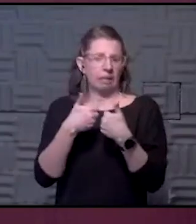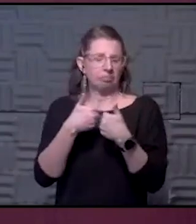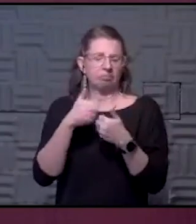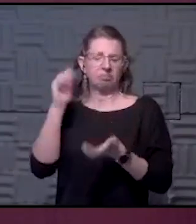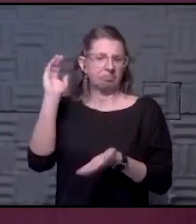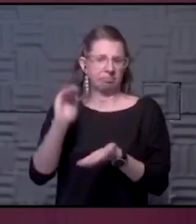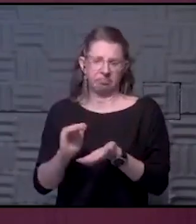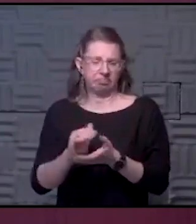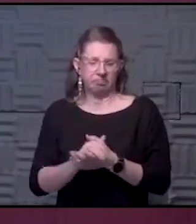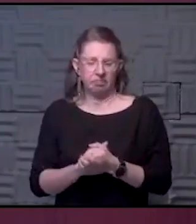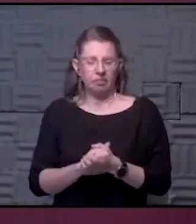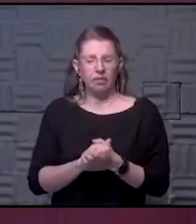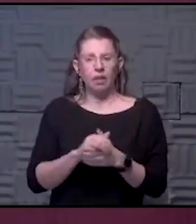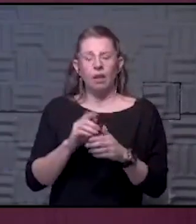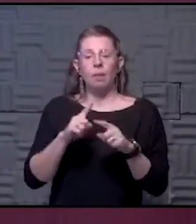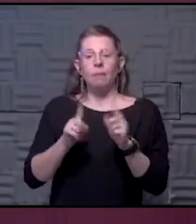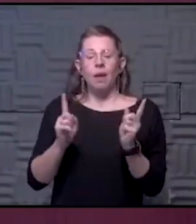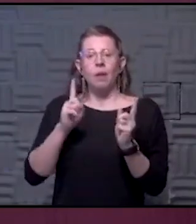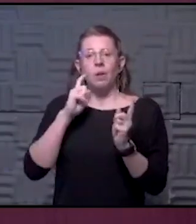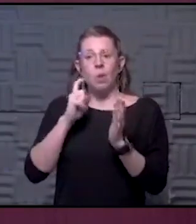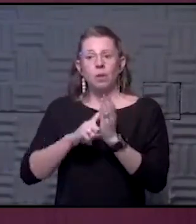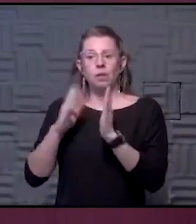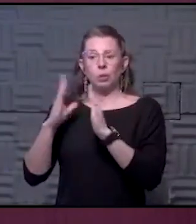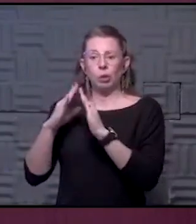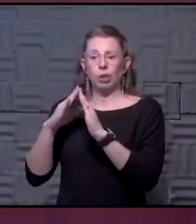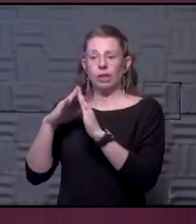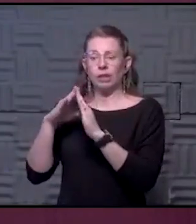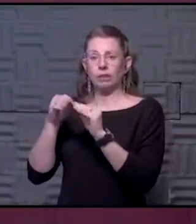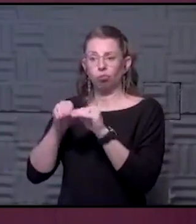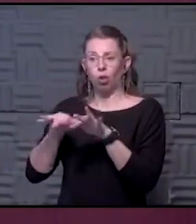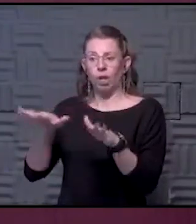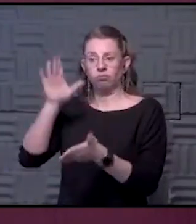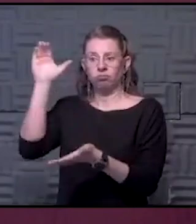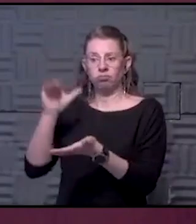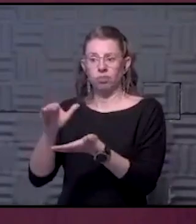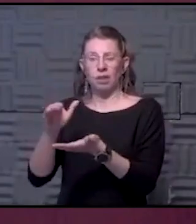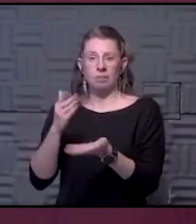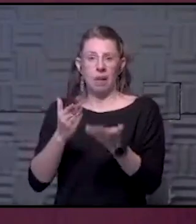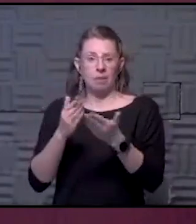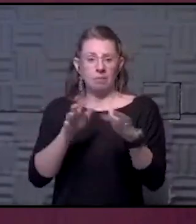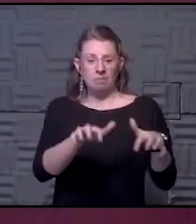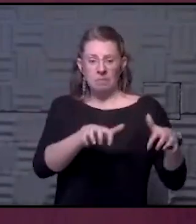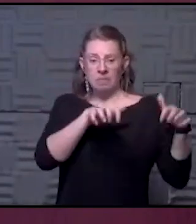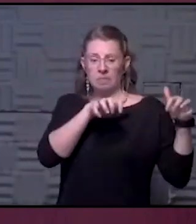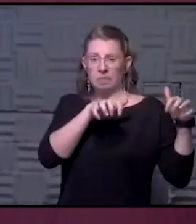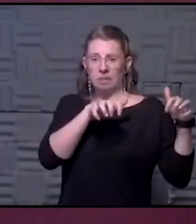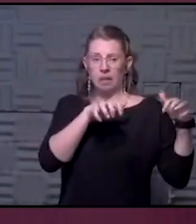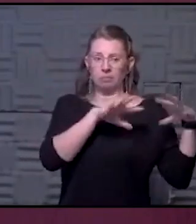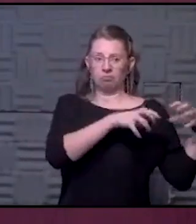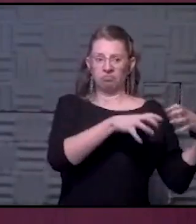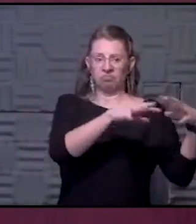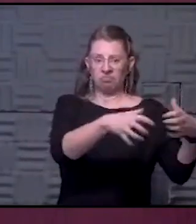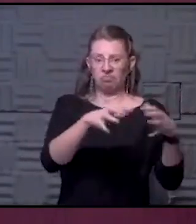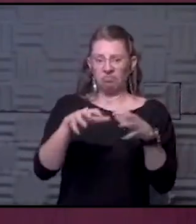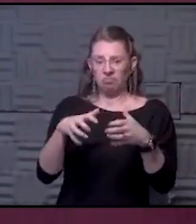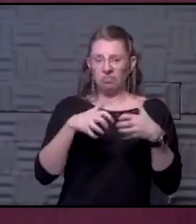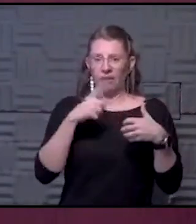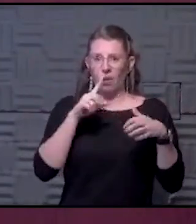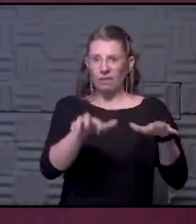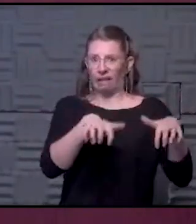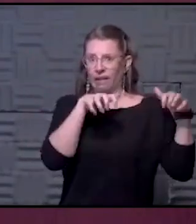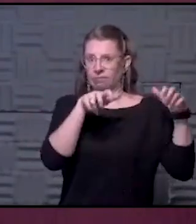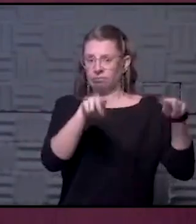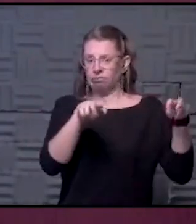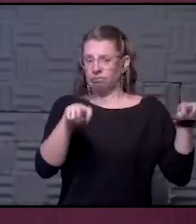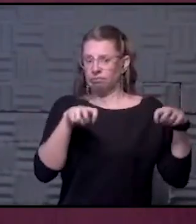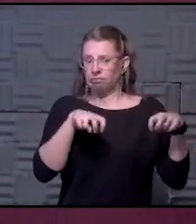as we're seeing the community spread go down. Yet they're going to keep them in bubbles up in the stands. I think that recently